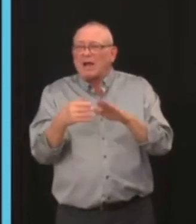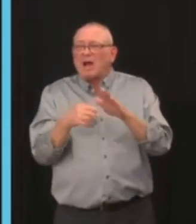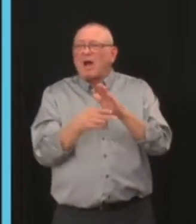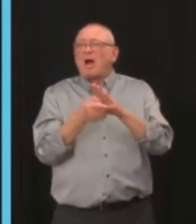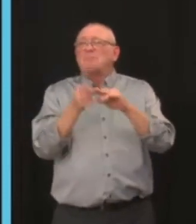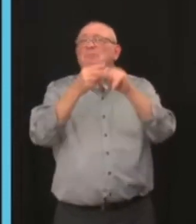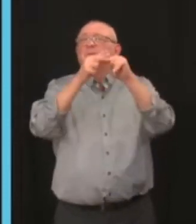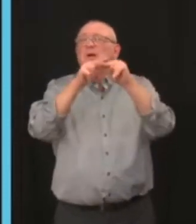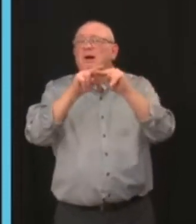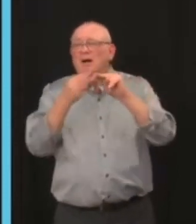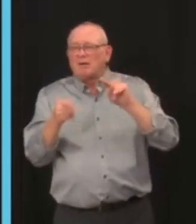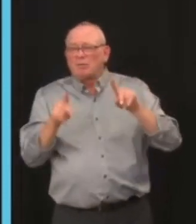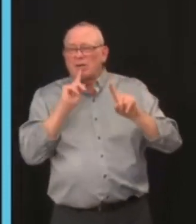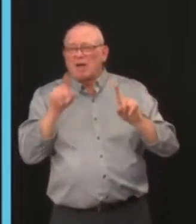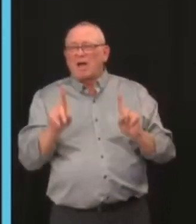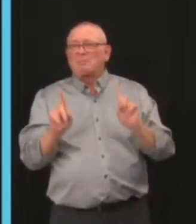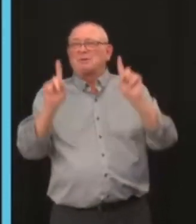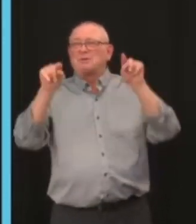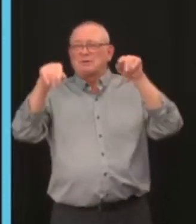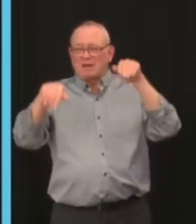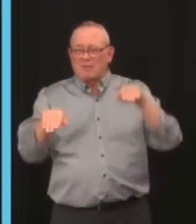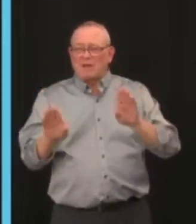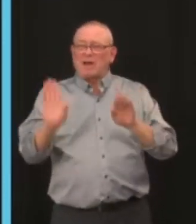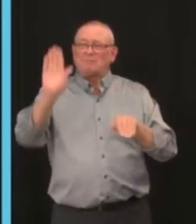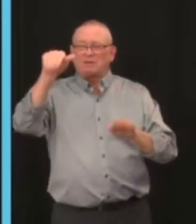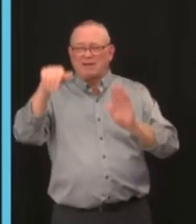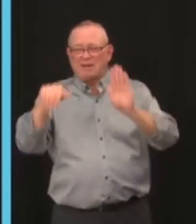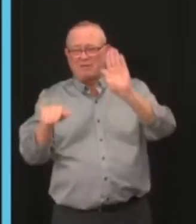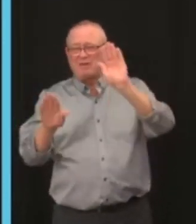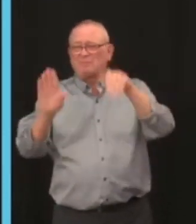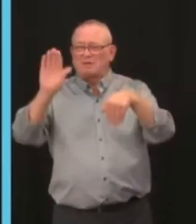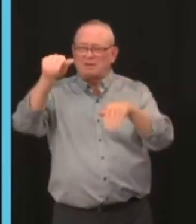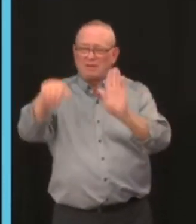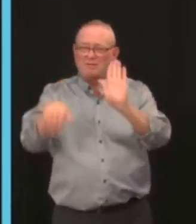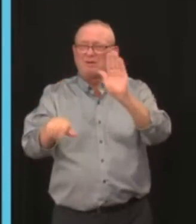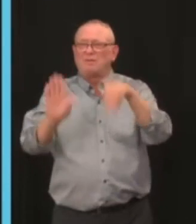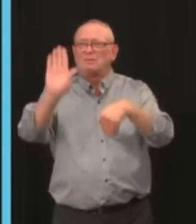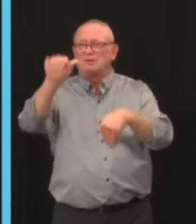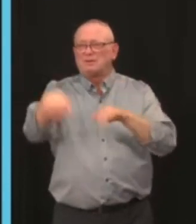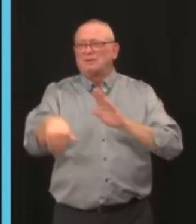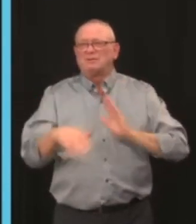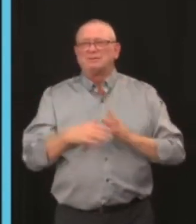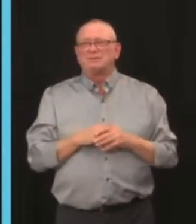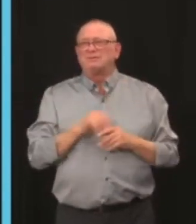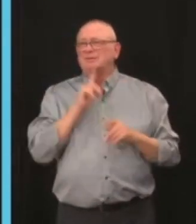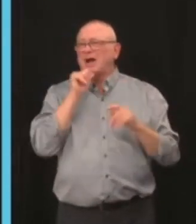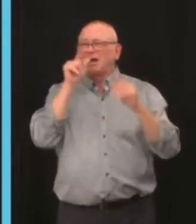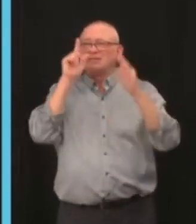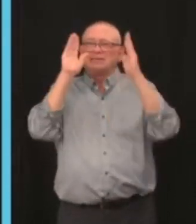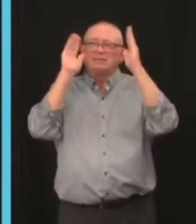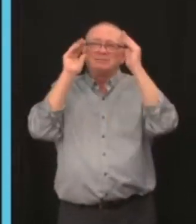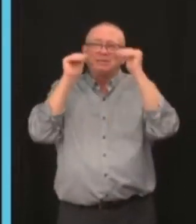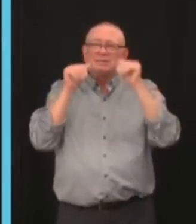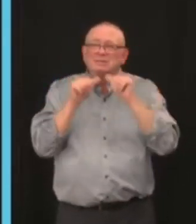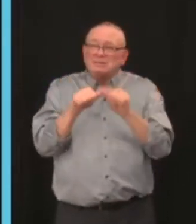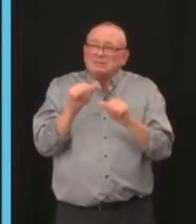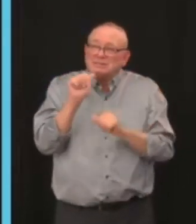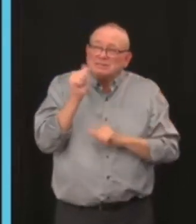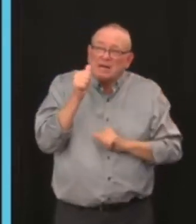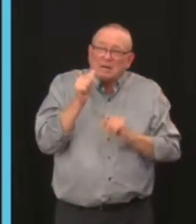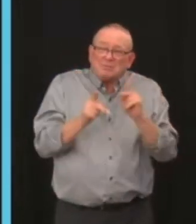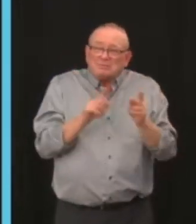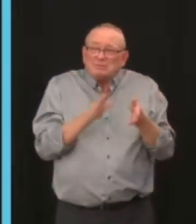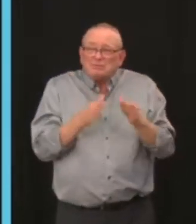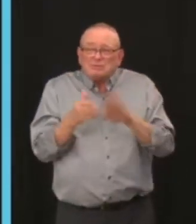of the latest indicators both to rise and then to fall. So I would not expect us to see this high level of deaths